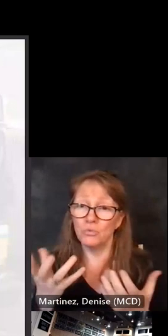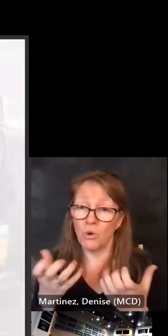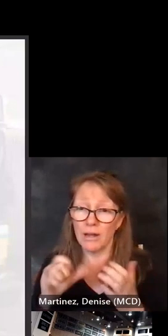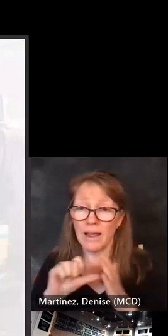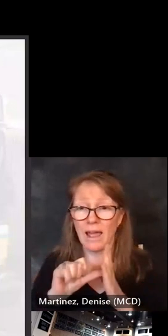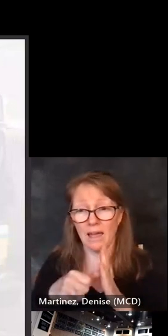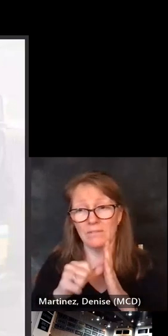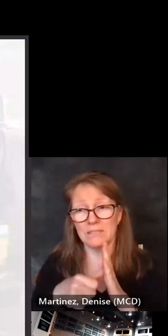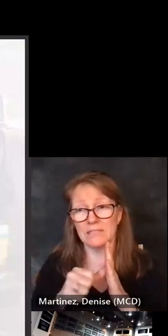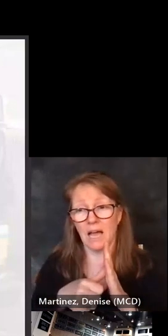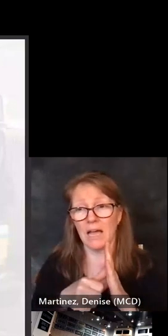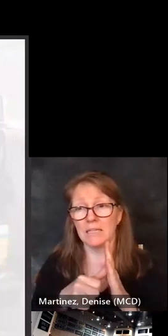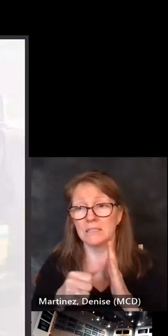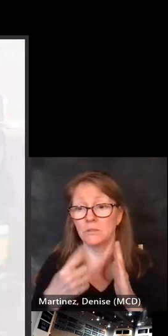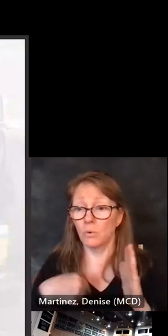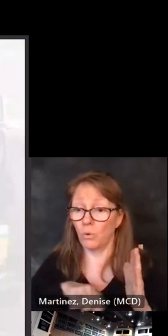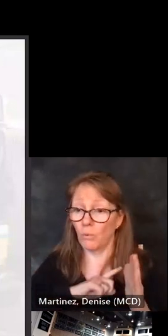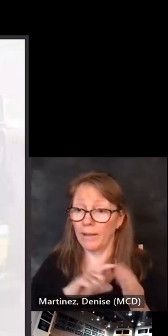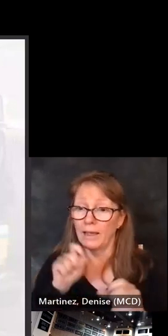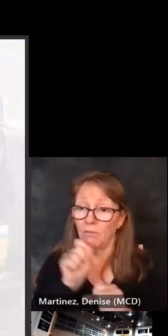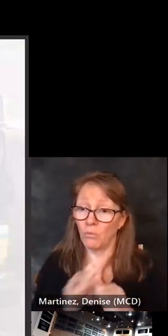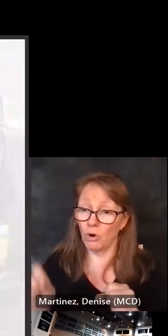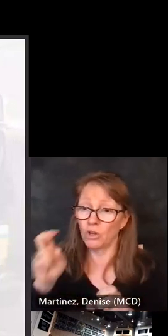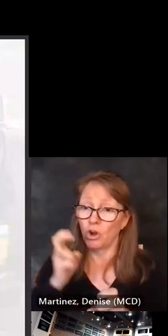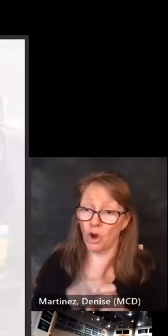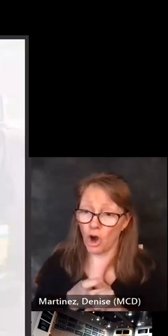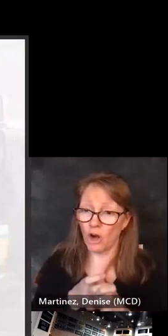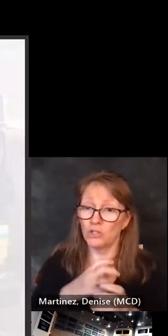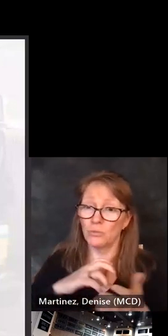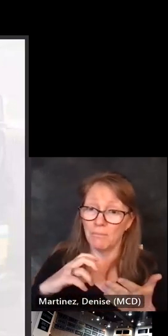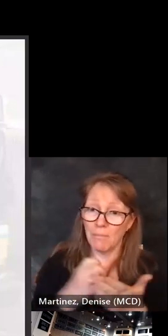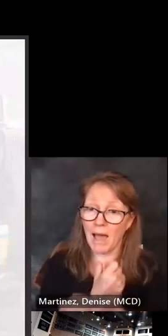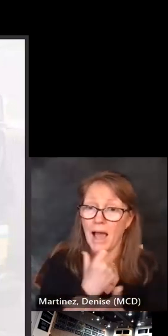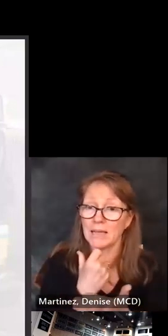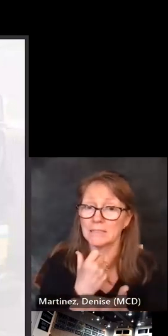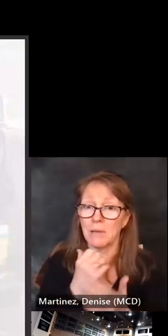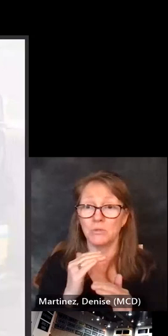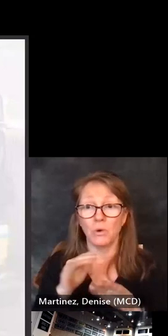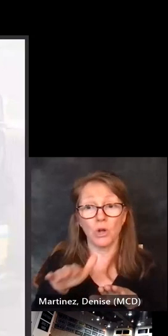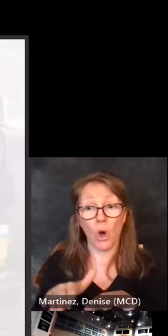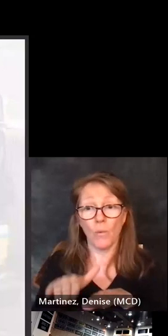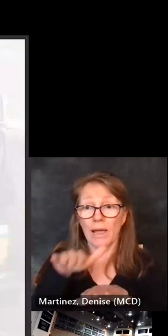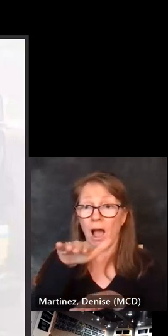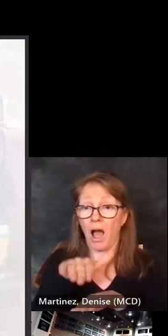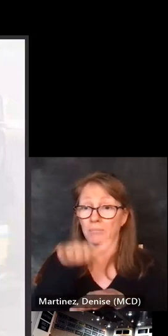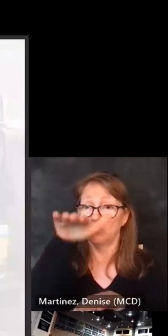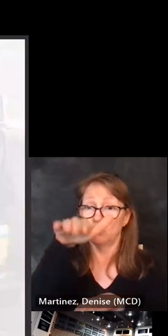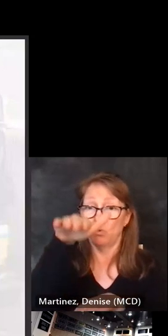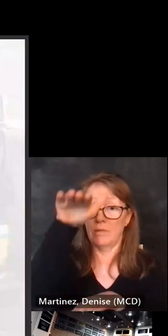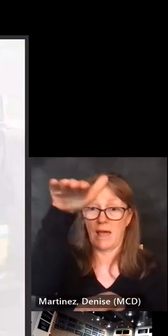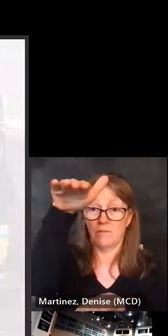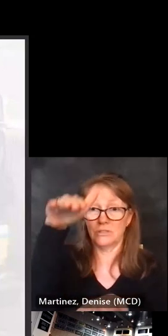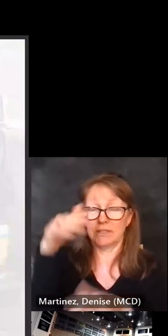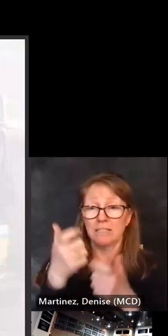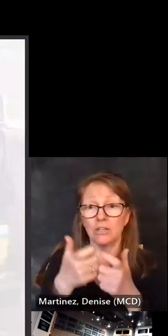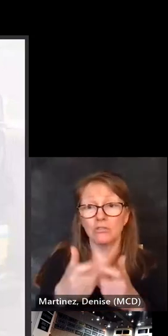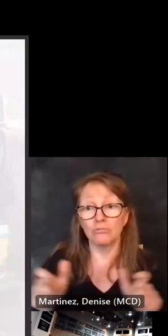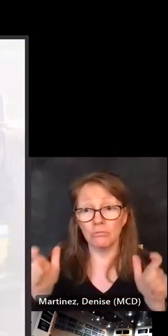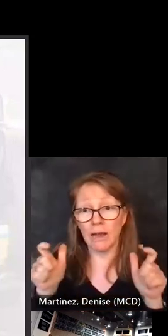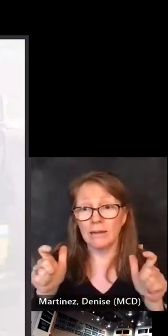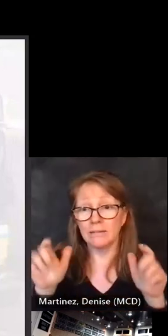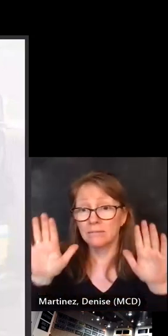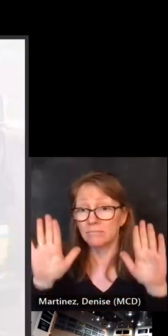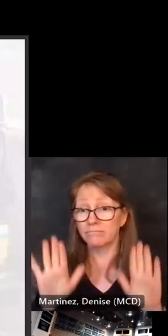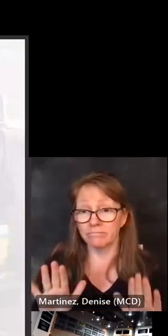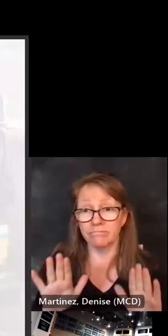that we've really worked hard to maximize. We're going up two levels, which is a great expense for the team to take on, not